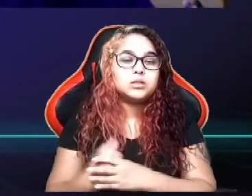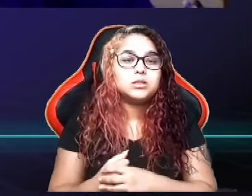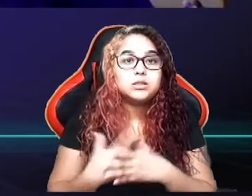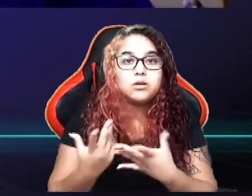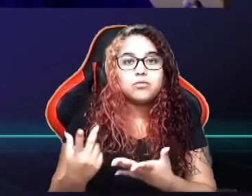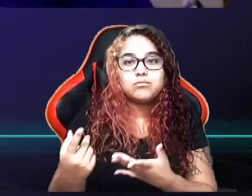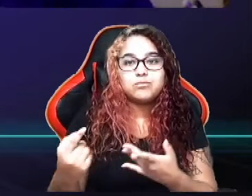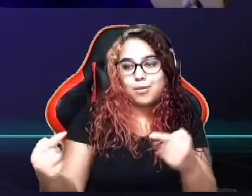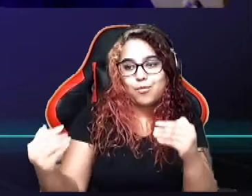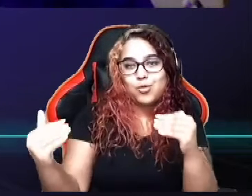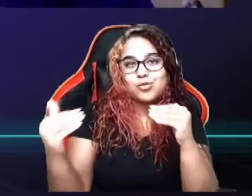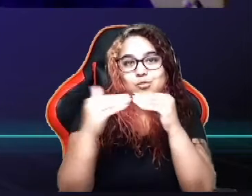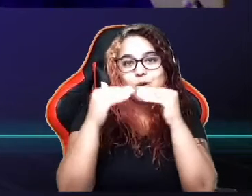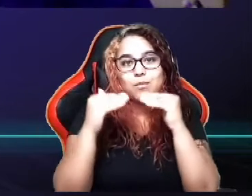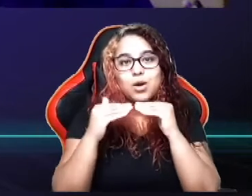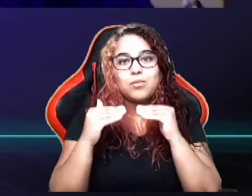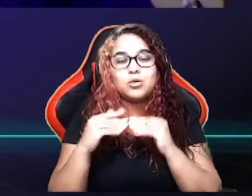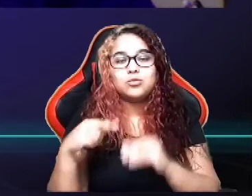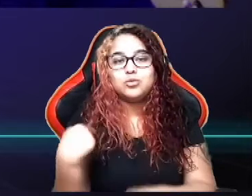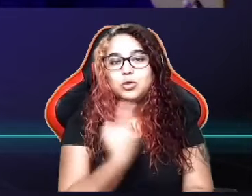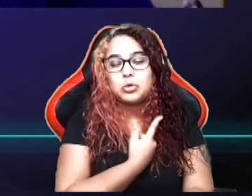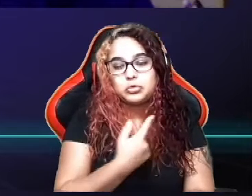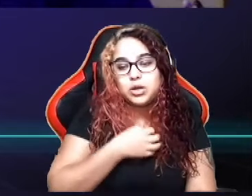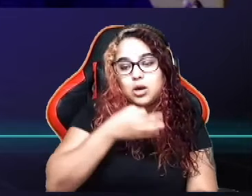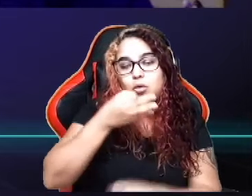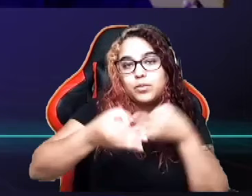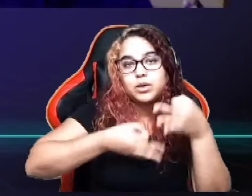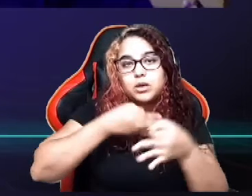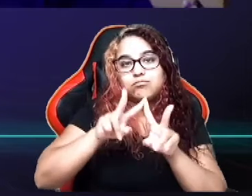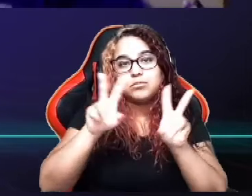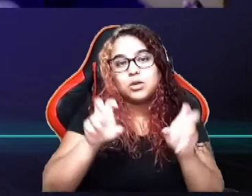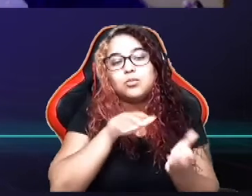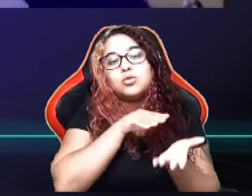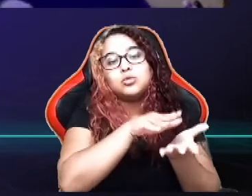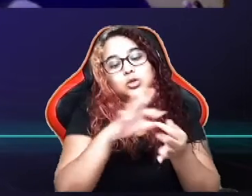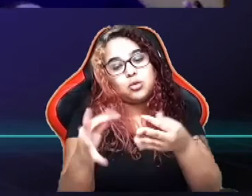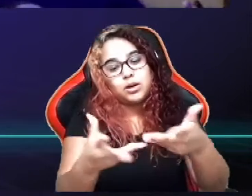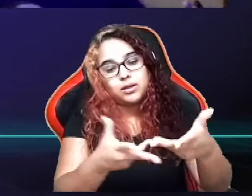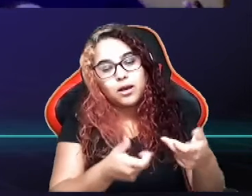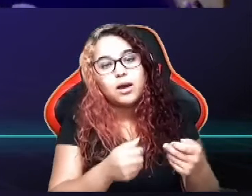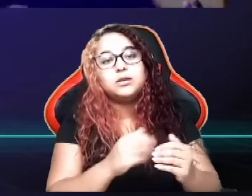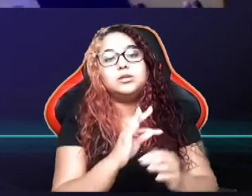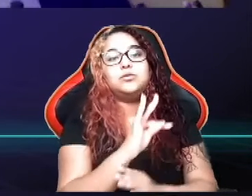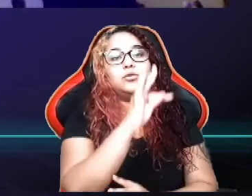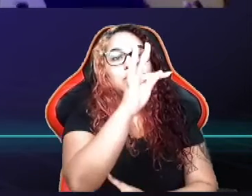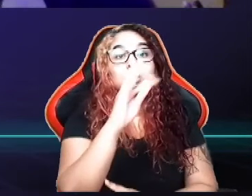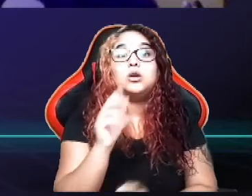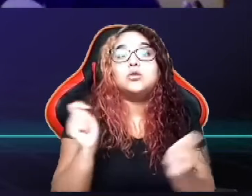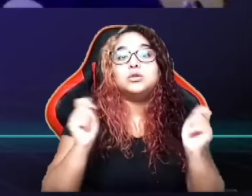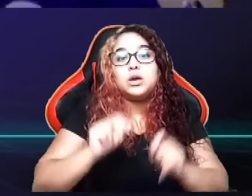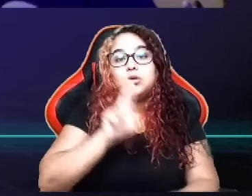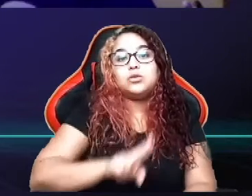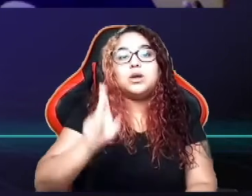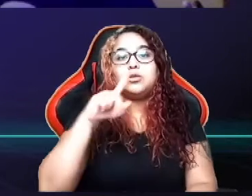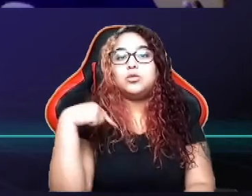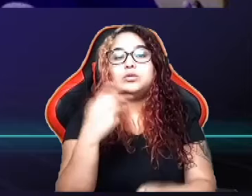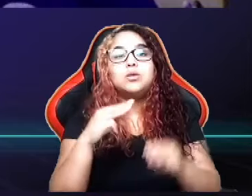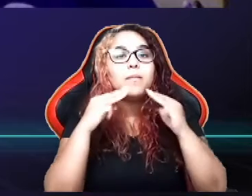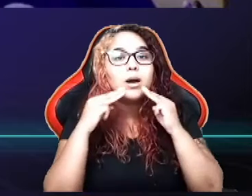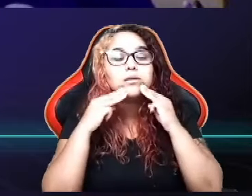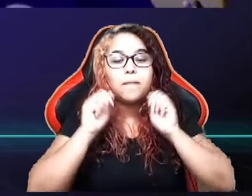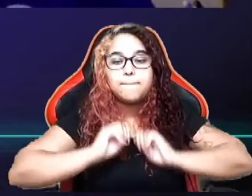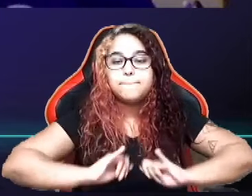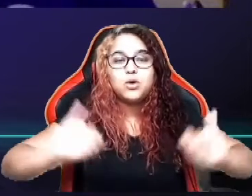indie studios. It really connected to what we believe creates quality, scalable